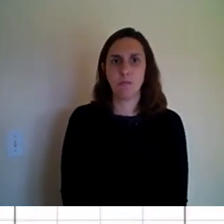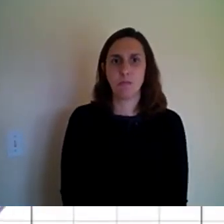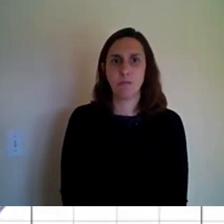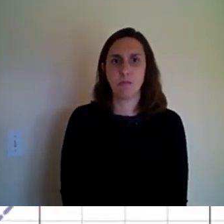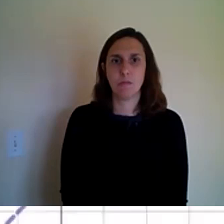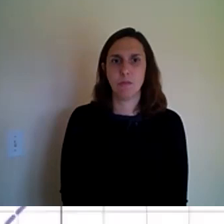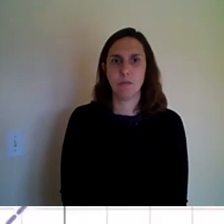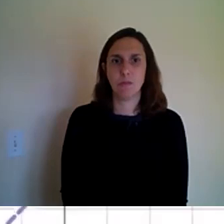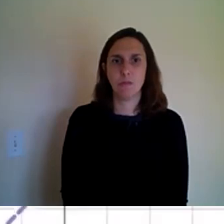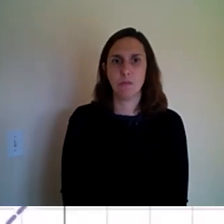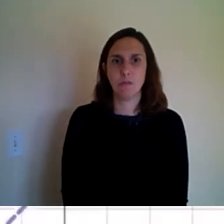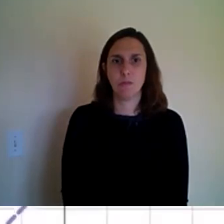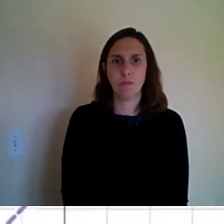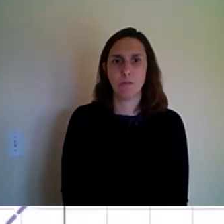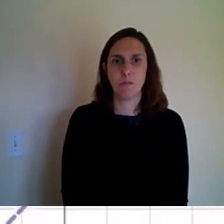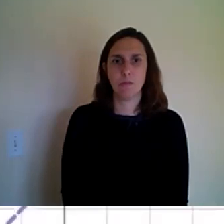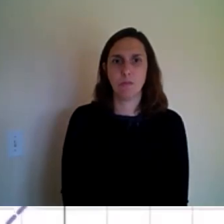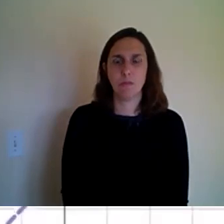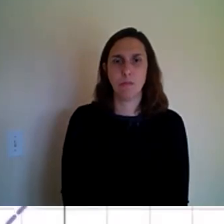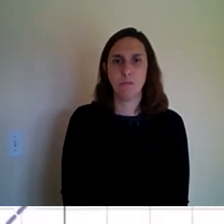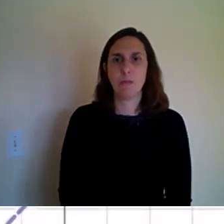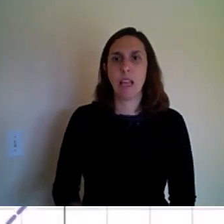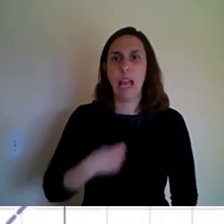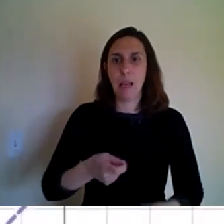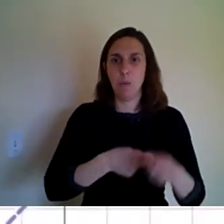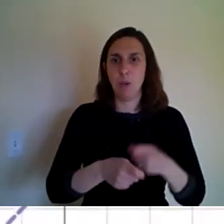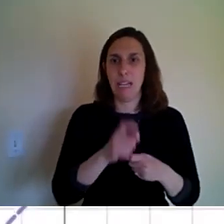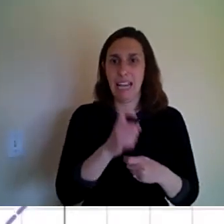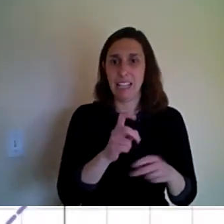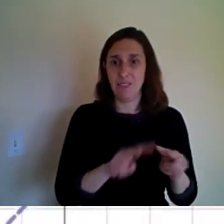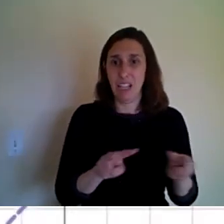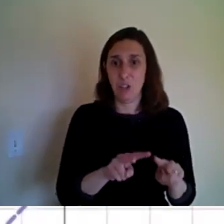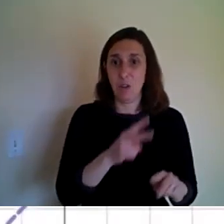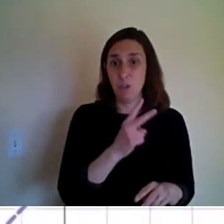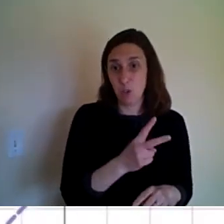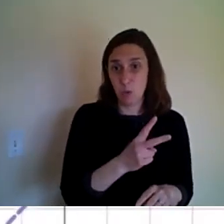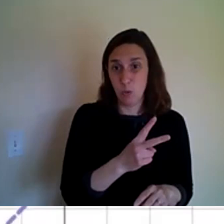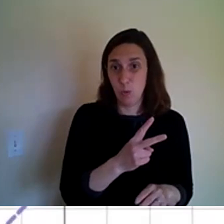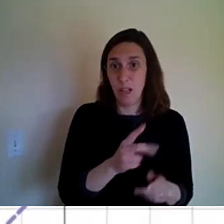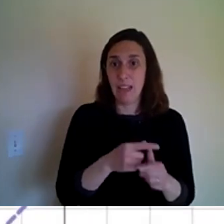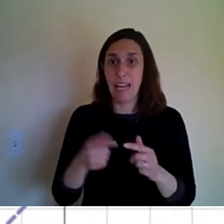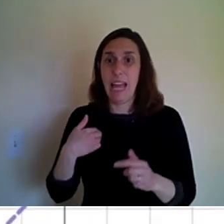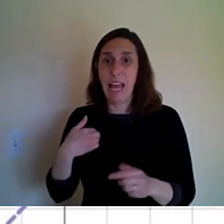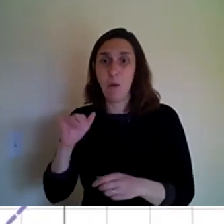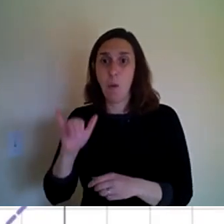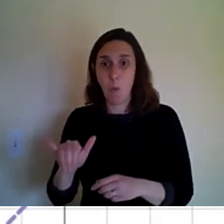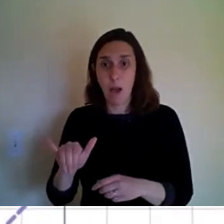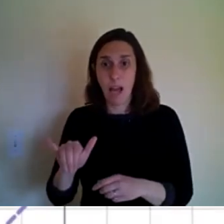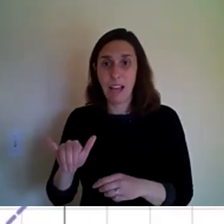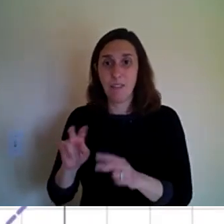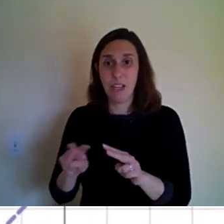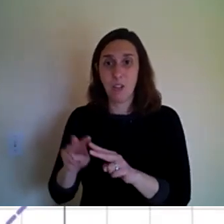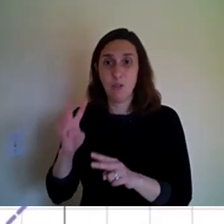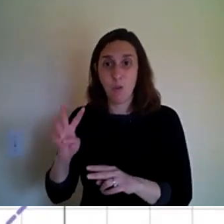Let's look at, I put in an x value of 2. I get a y value of 4 for my original